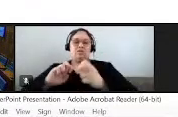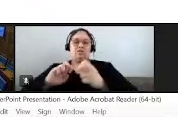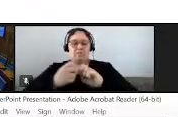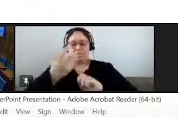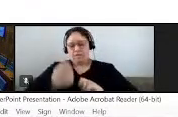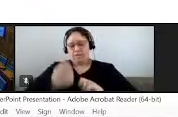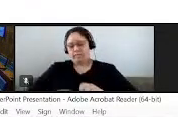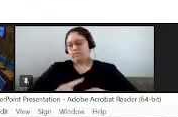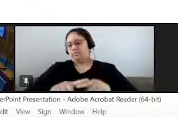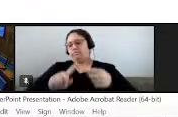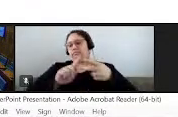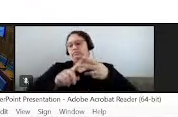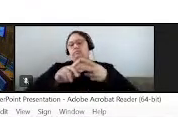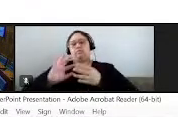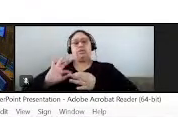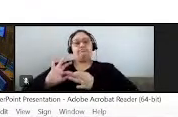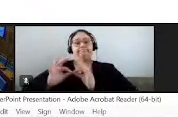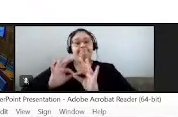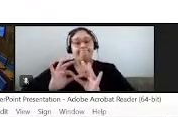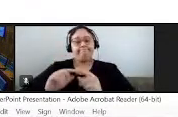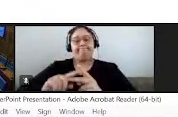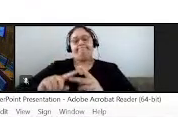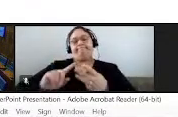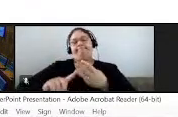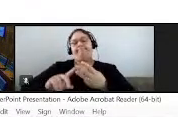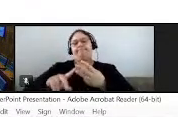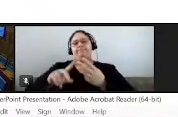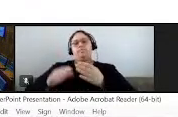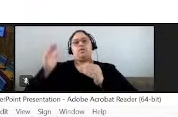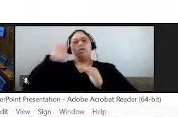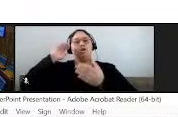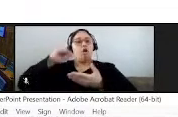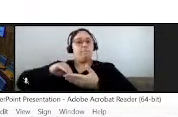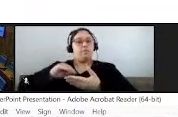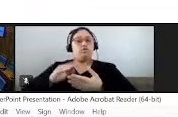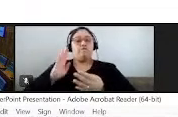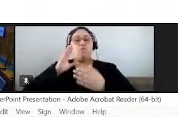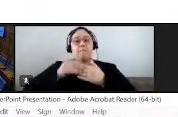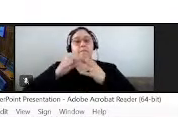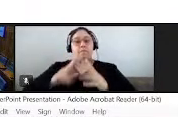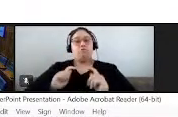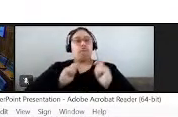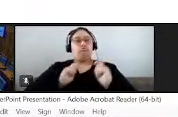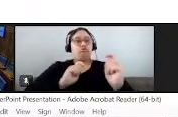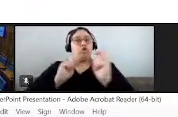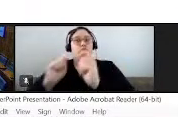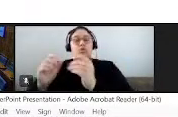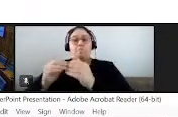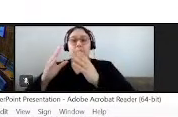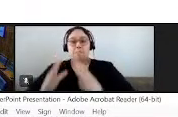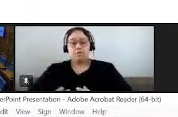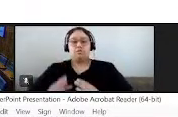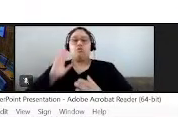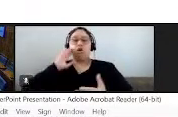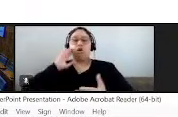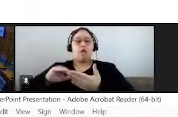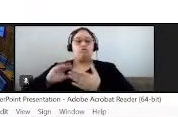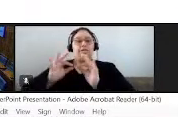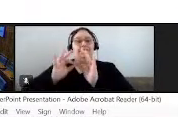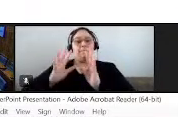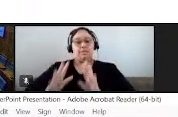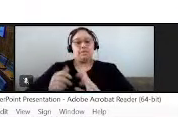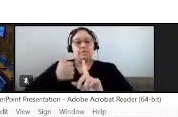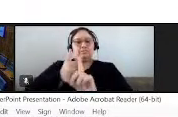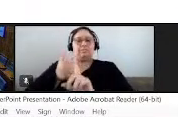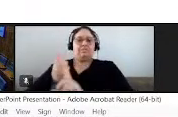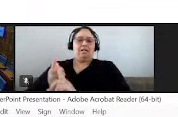be interpretation, there'll be issues for the accommodation of members, for the transport of members, for the accommodation of the interpreters